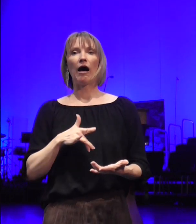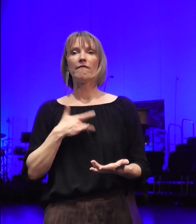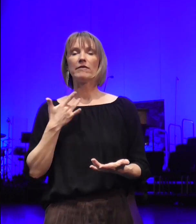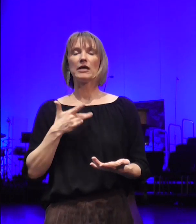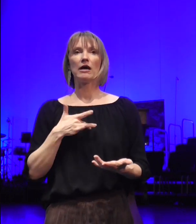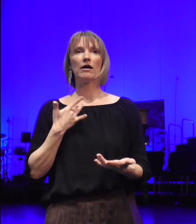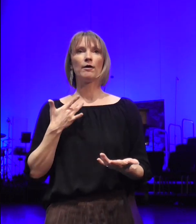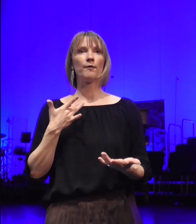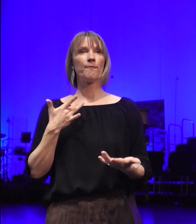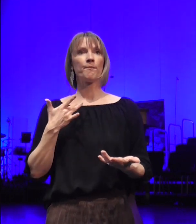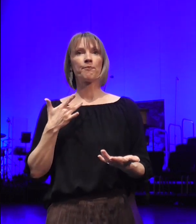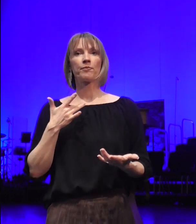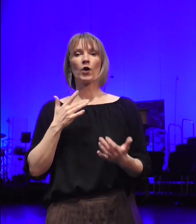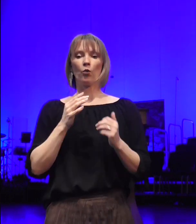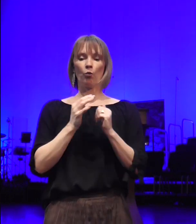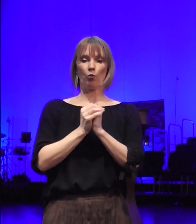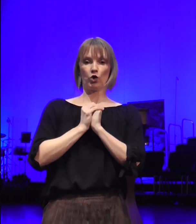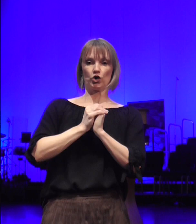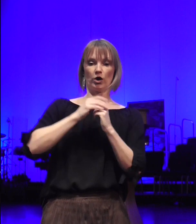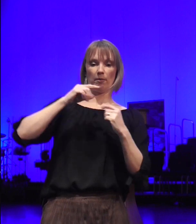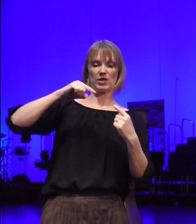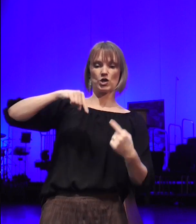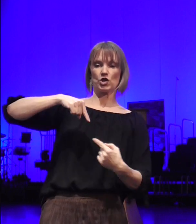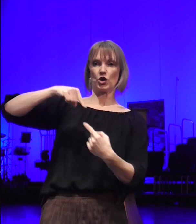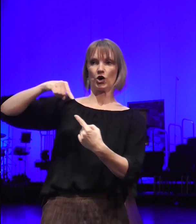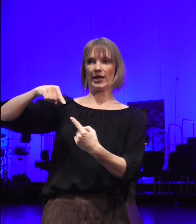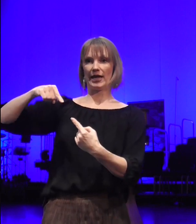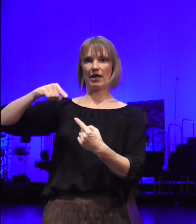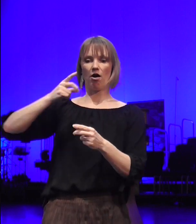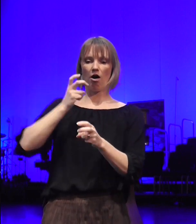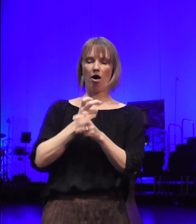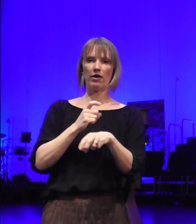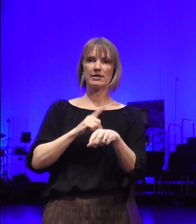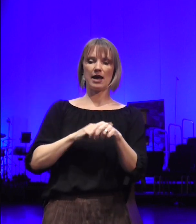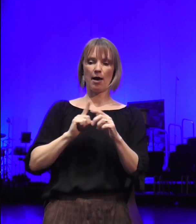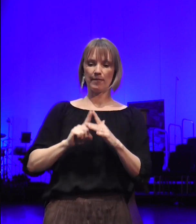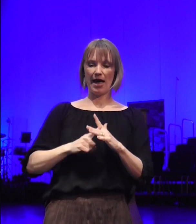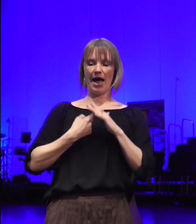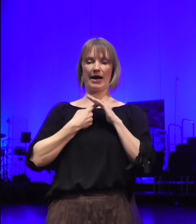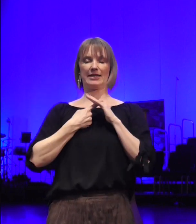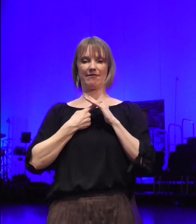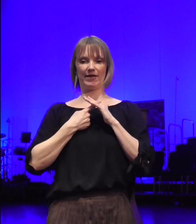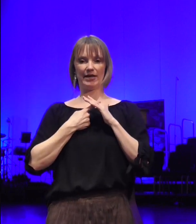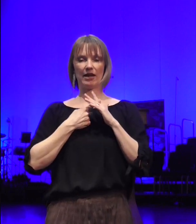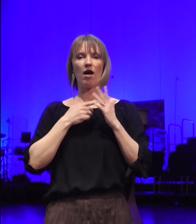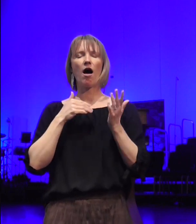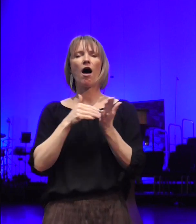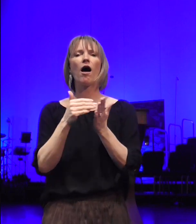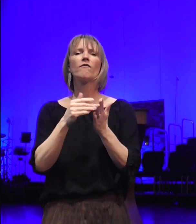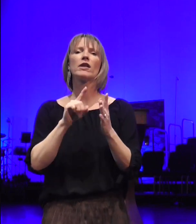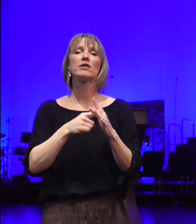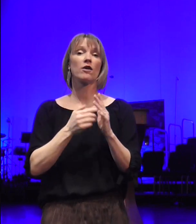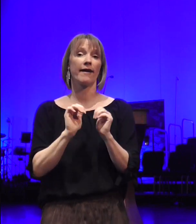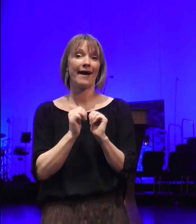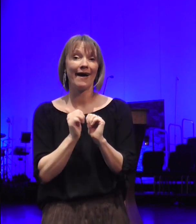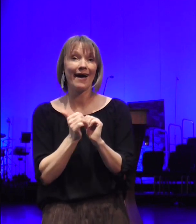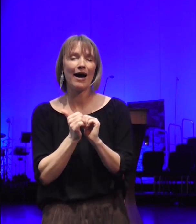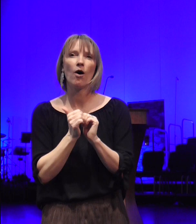my worship circuit is having a hard time being activated, that I start often by